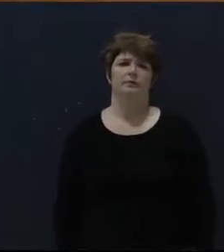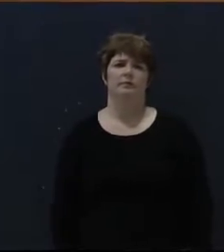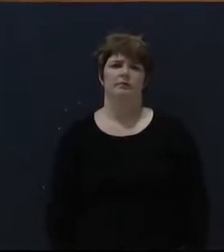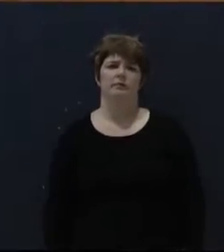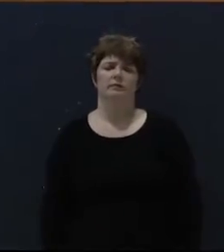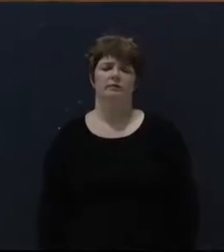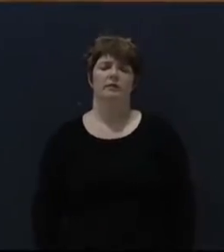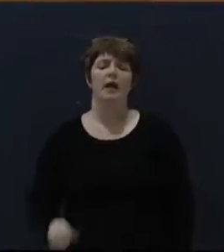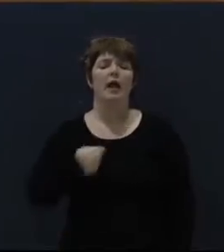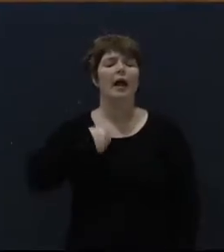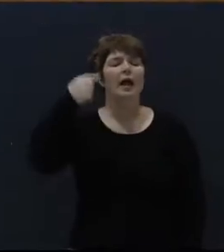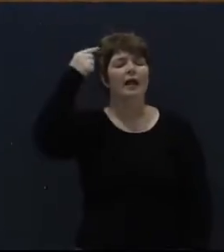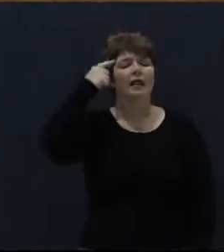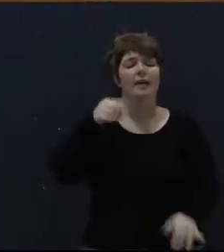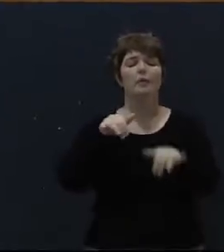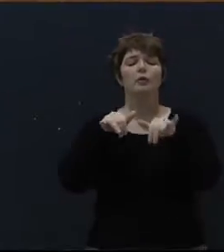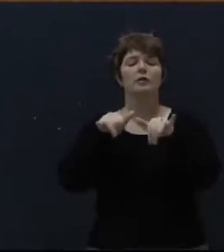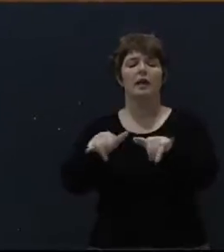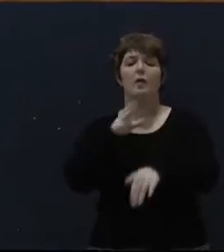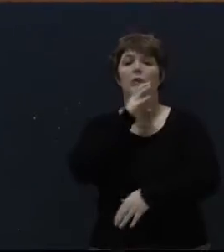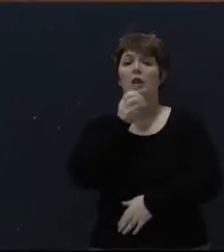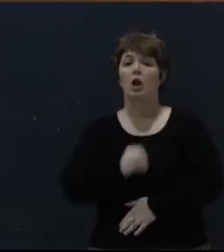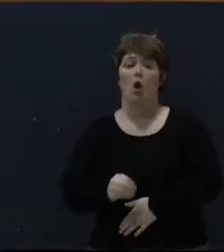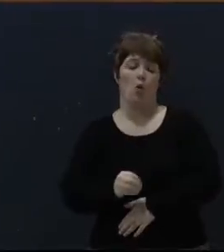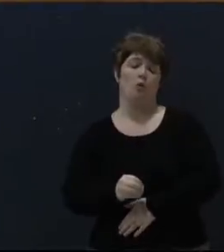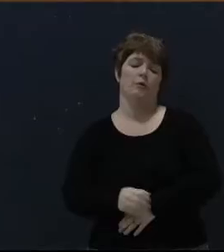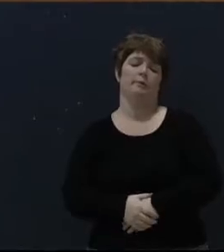I just think I'm going to stay by the old stuff.